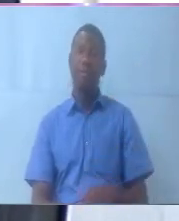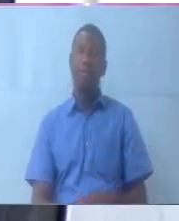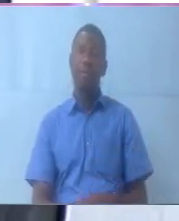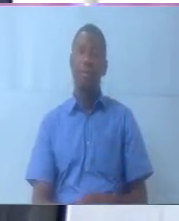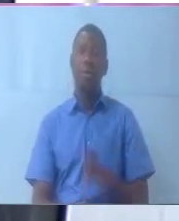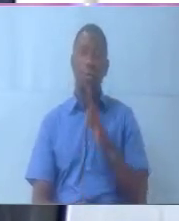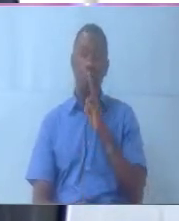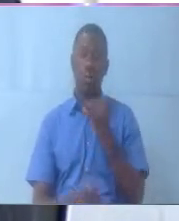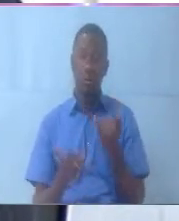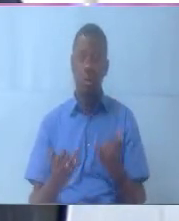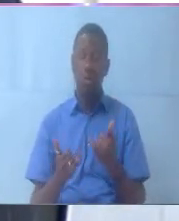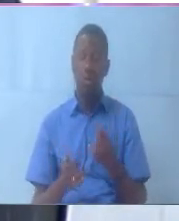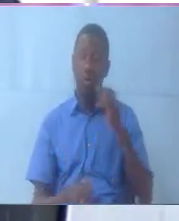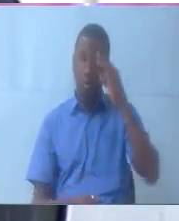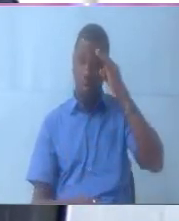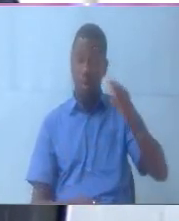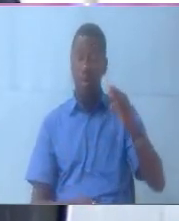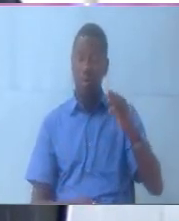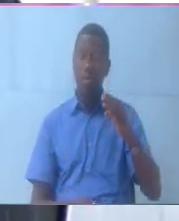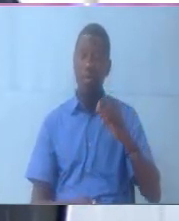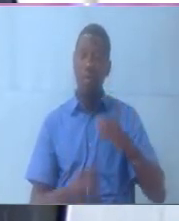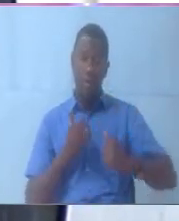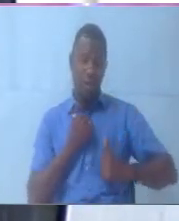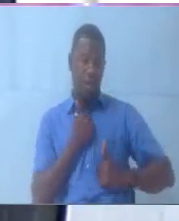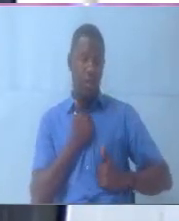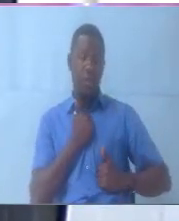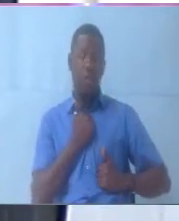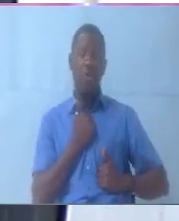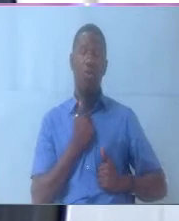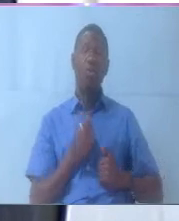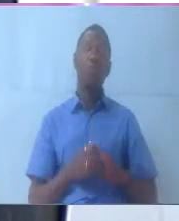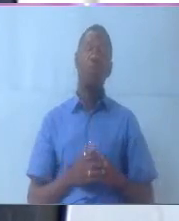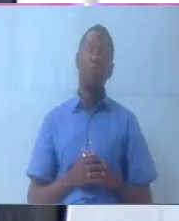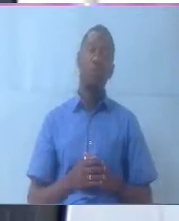is now the Minister of Interior,